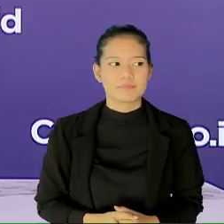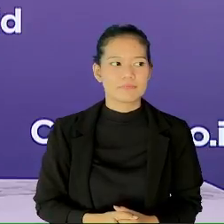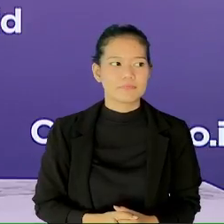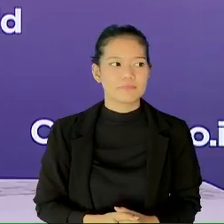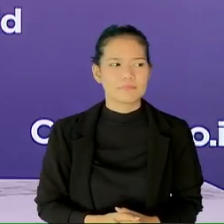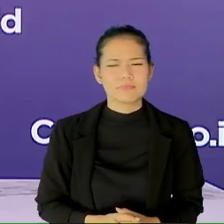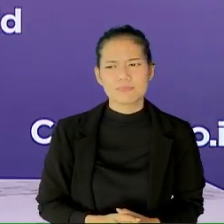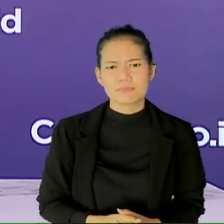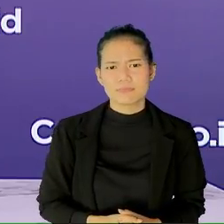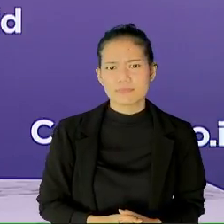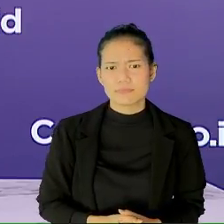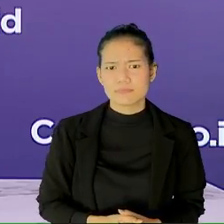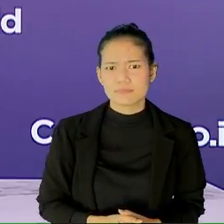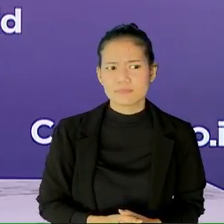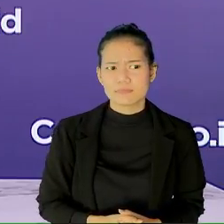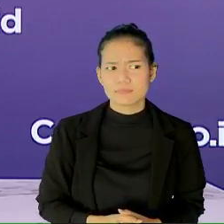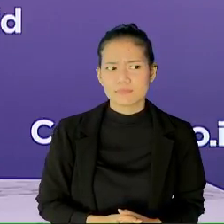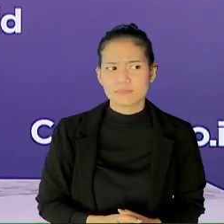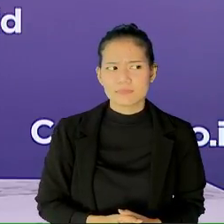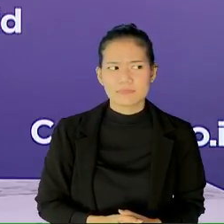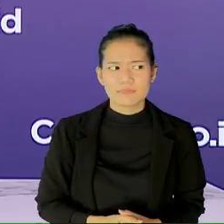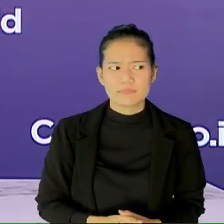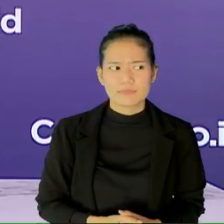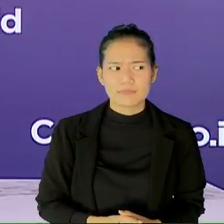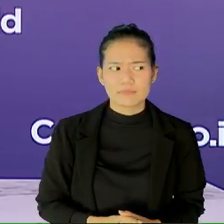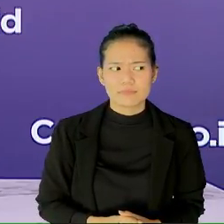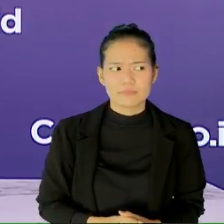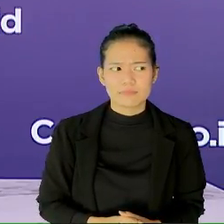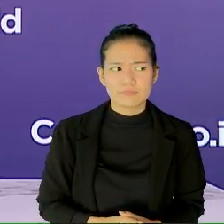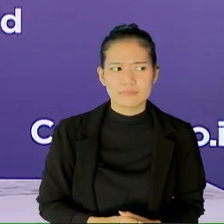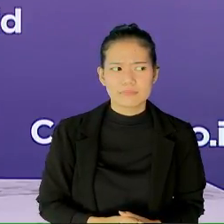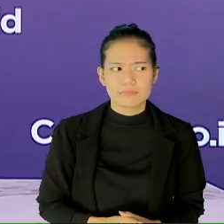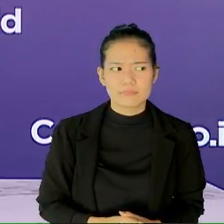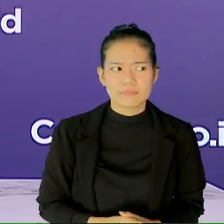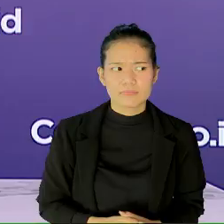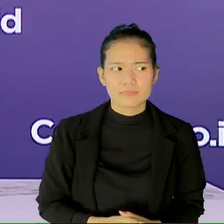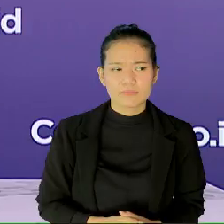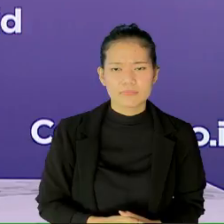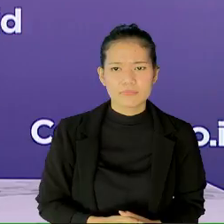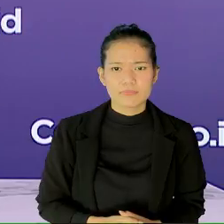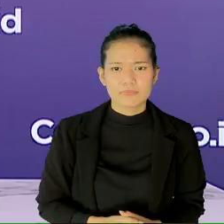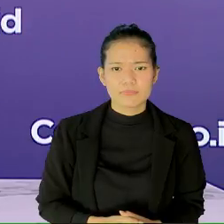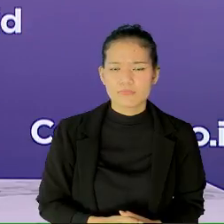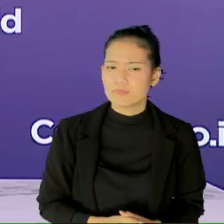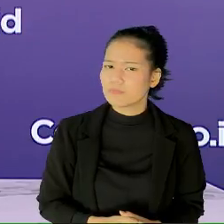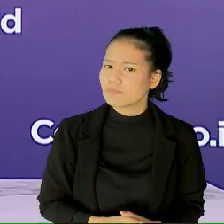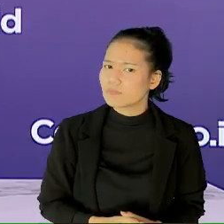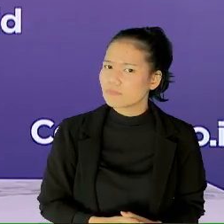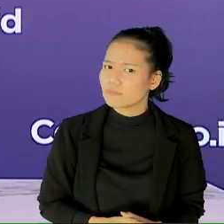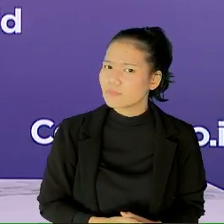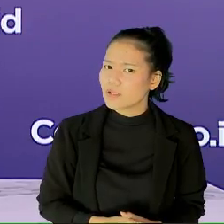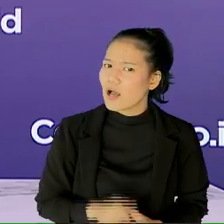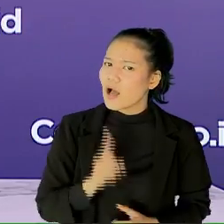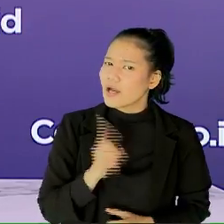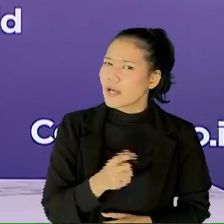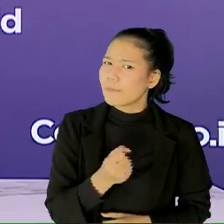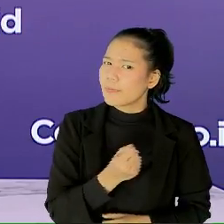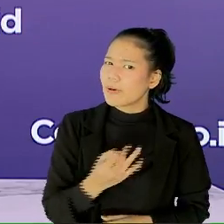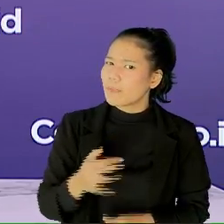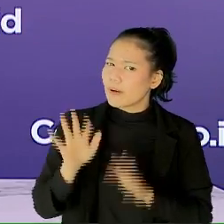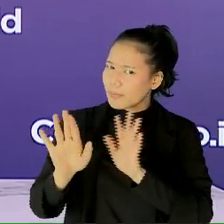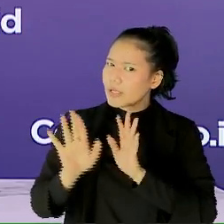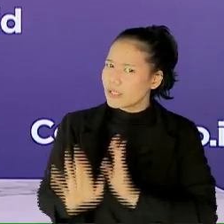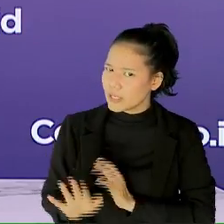Now I'd like to open the question and answer session. Thank you, Professor. We have several questions from our friends in the